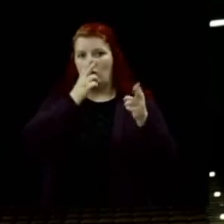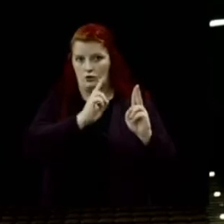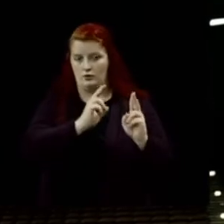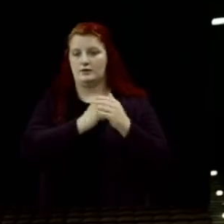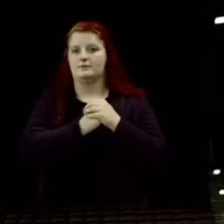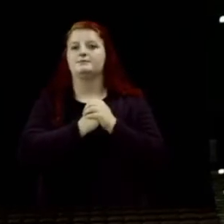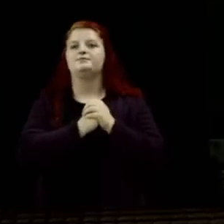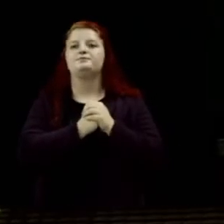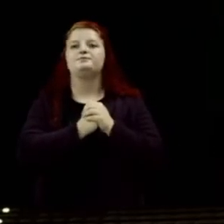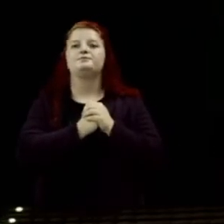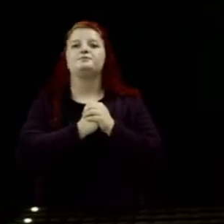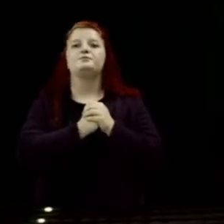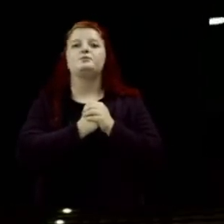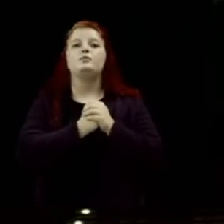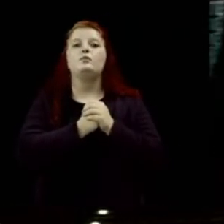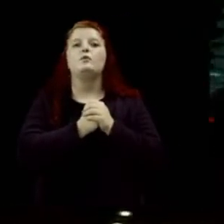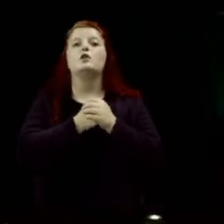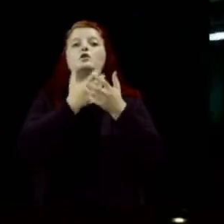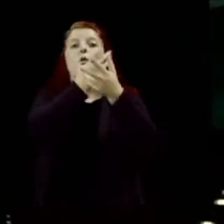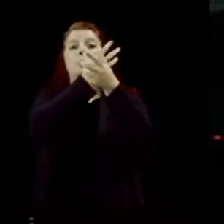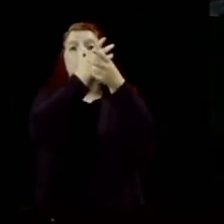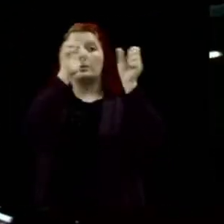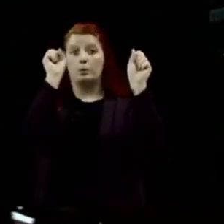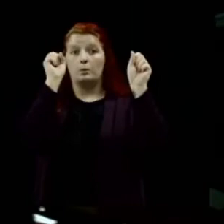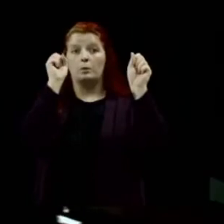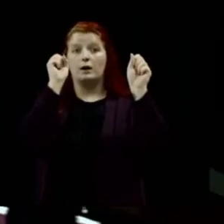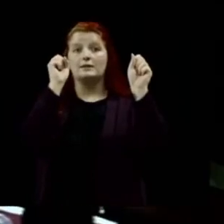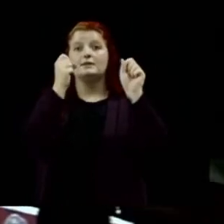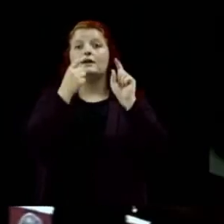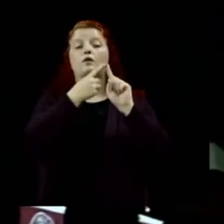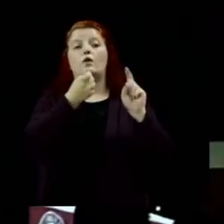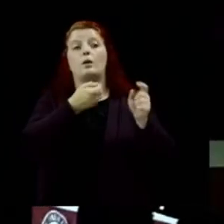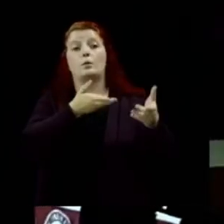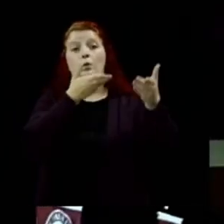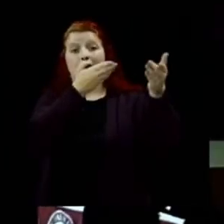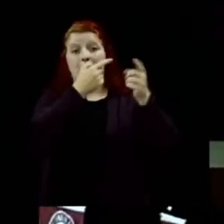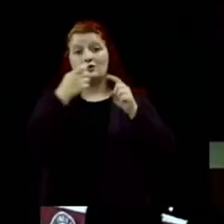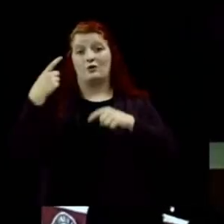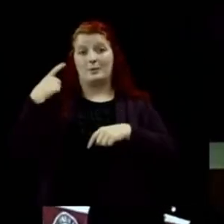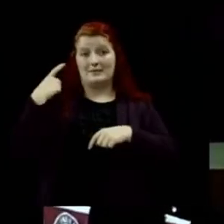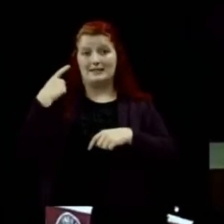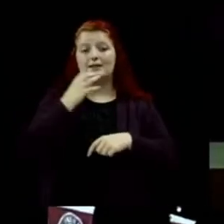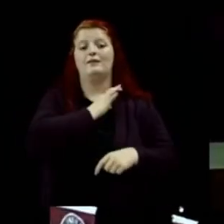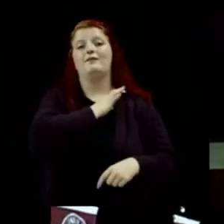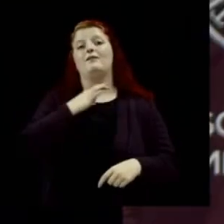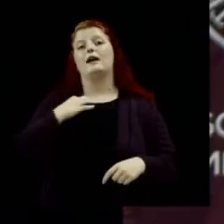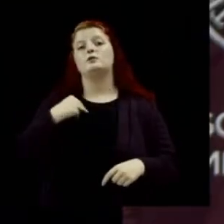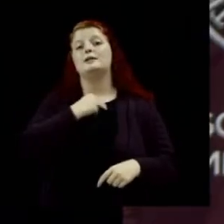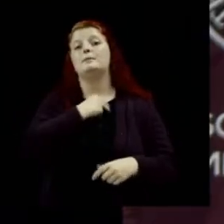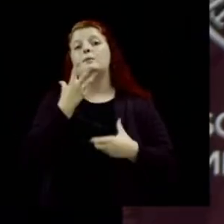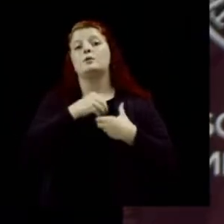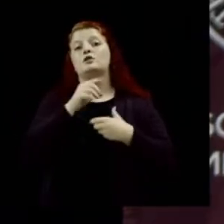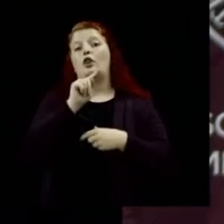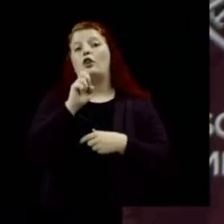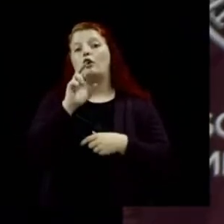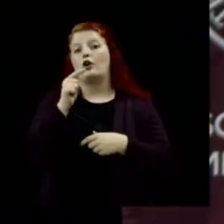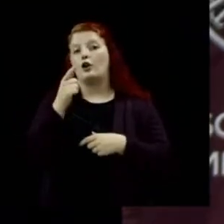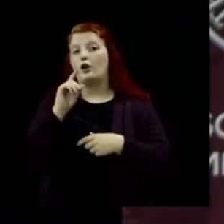President Hewitt, upon recommendation from the dean and faculty members of the Thurgood Marshall School of